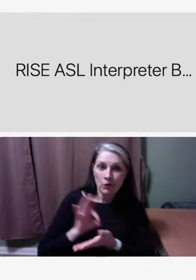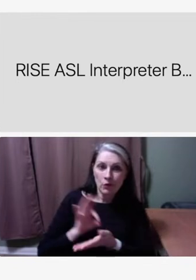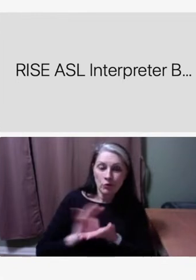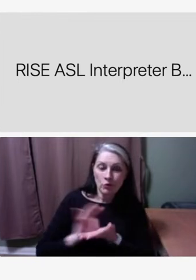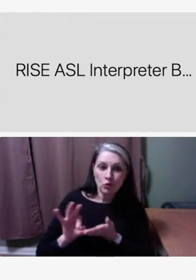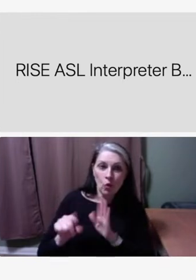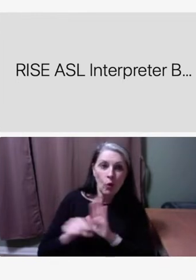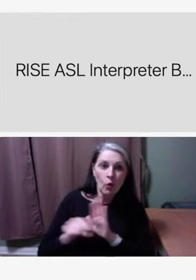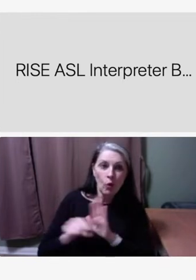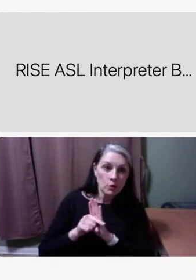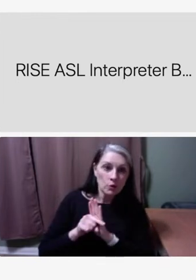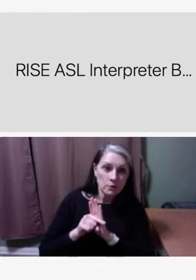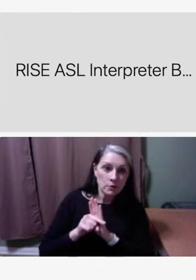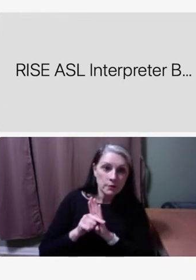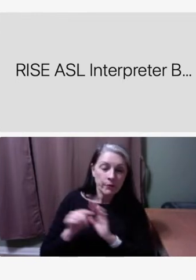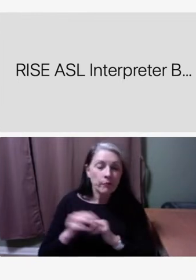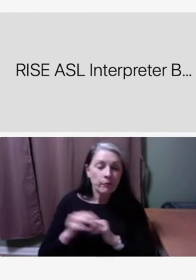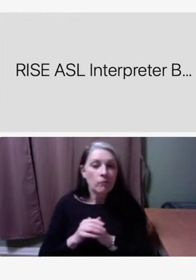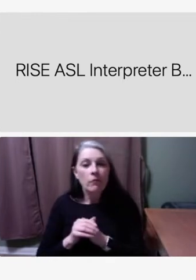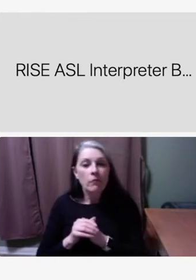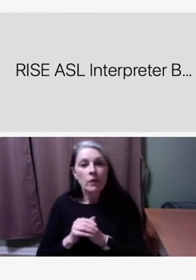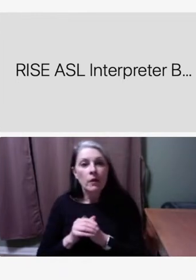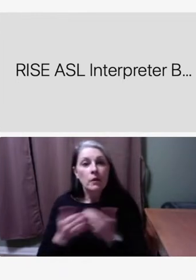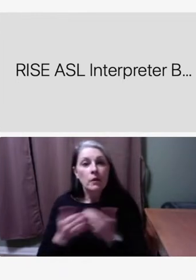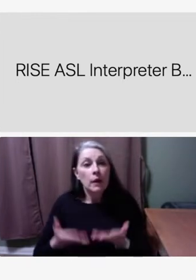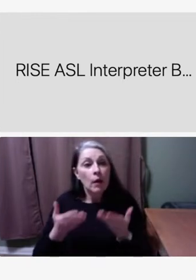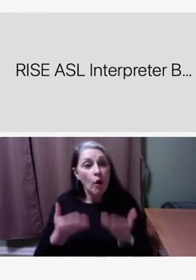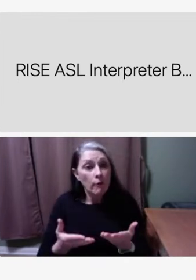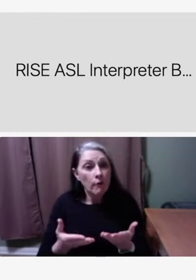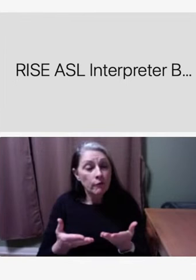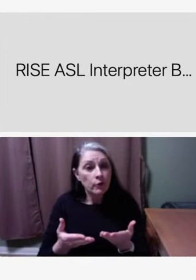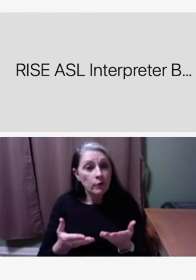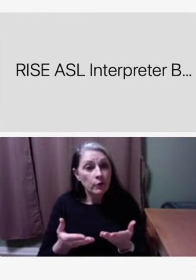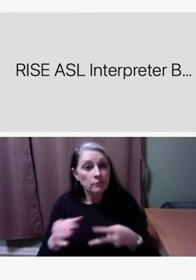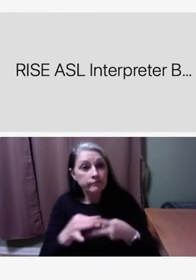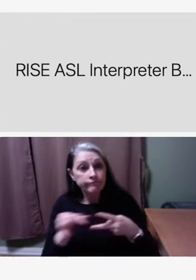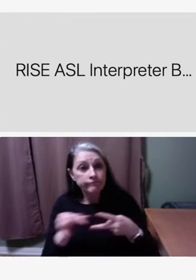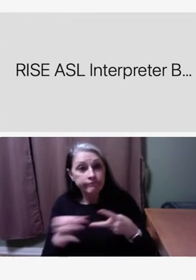And by offering them alternative classes that are